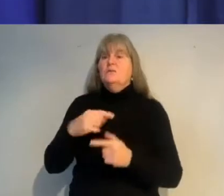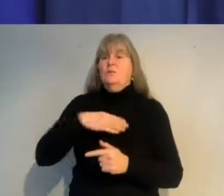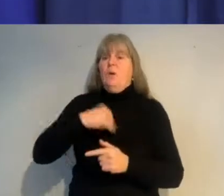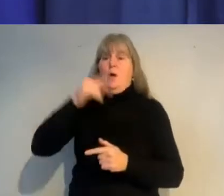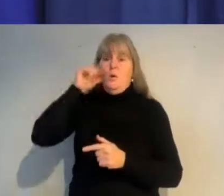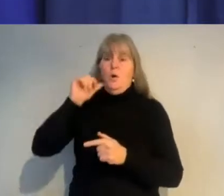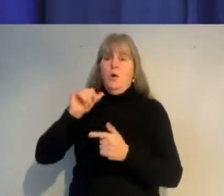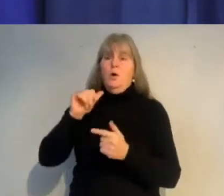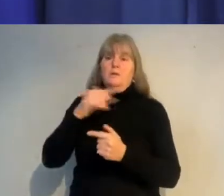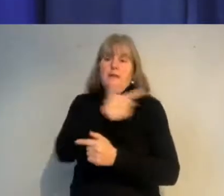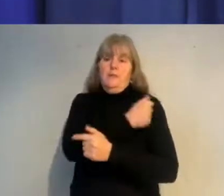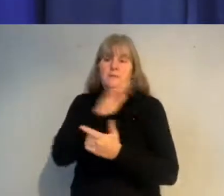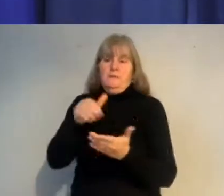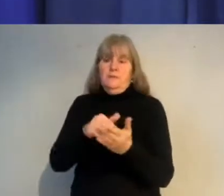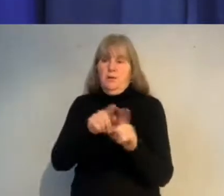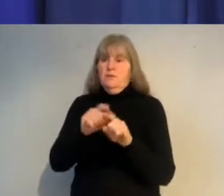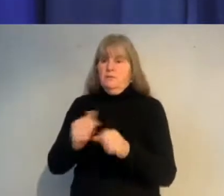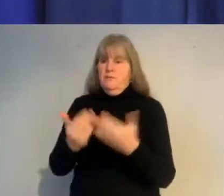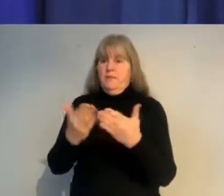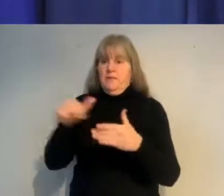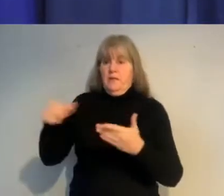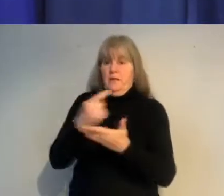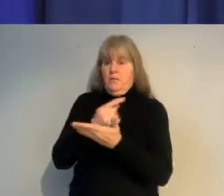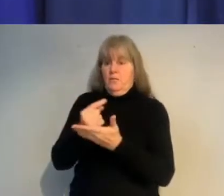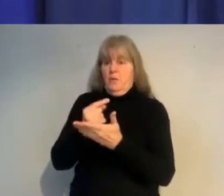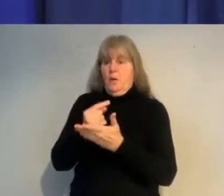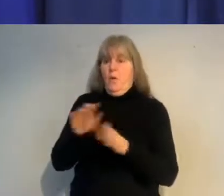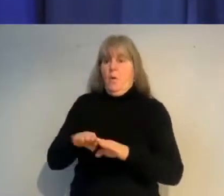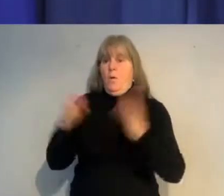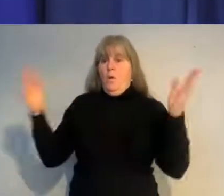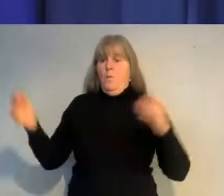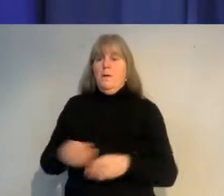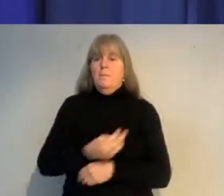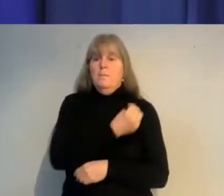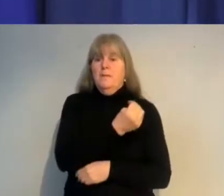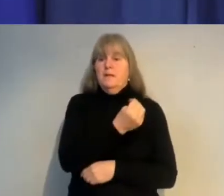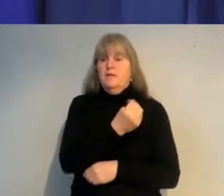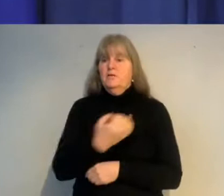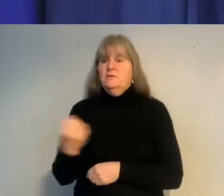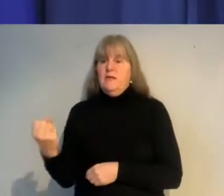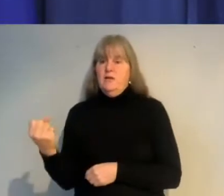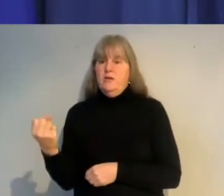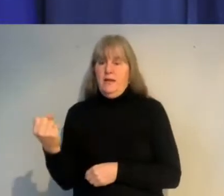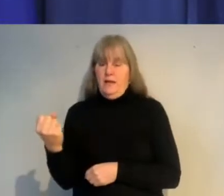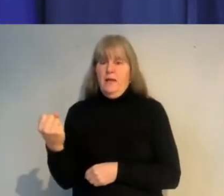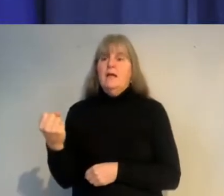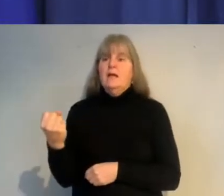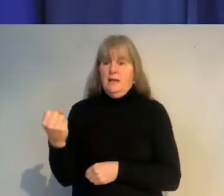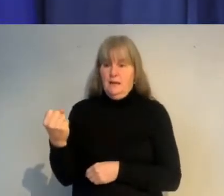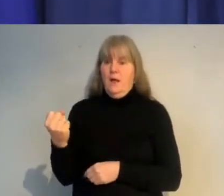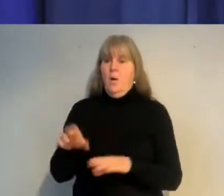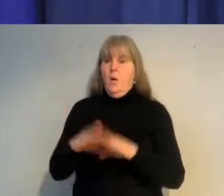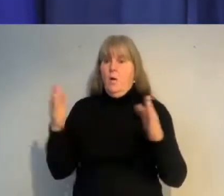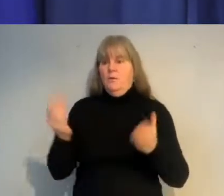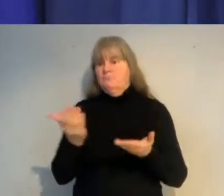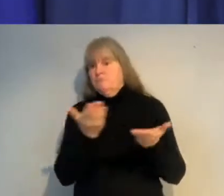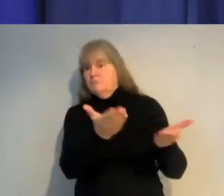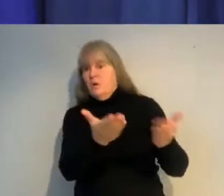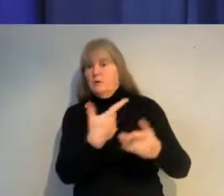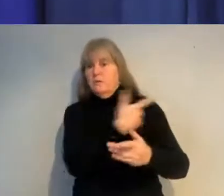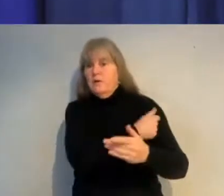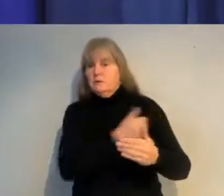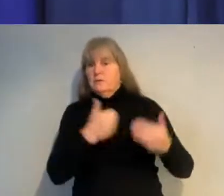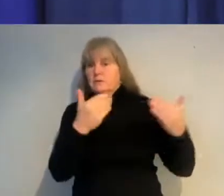as well. Starting this week, the clinic is now open Monday through Saturday. This is so that we can help get more